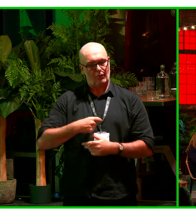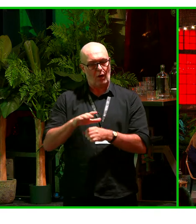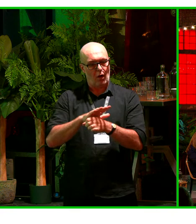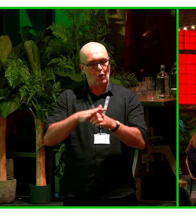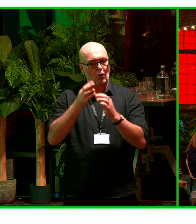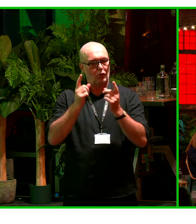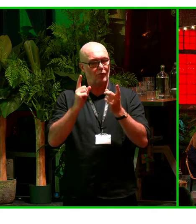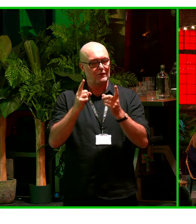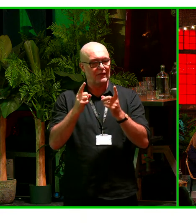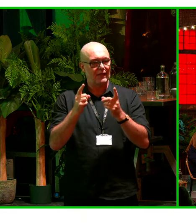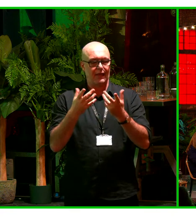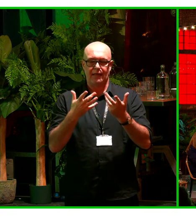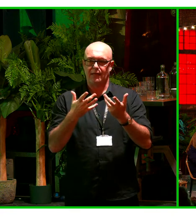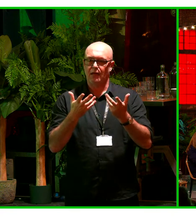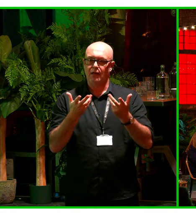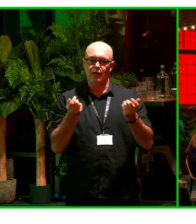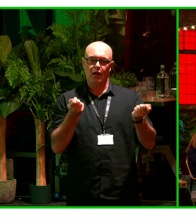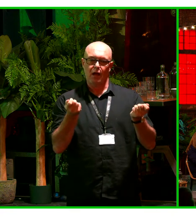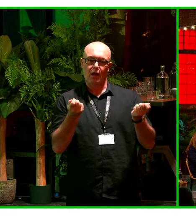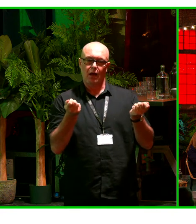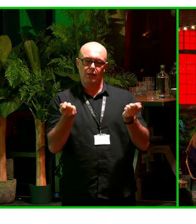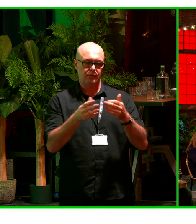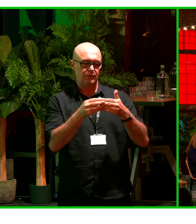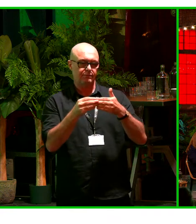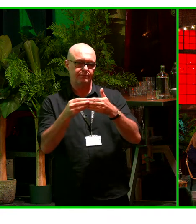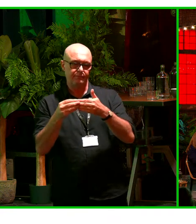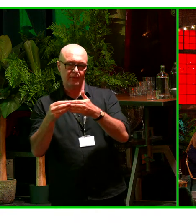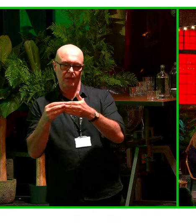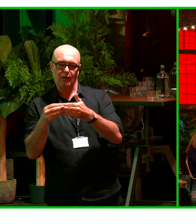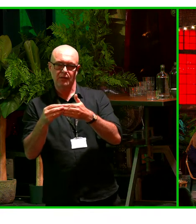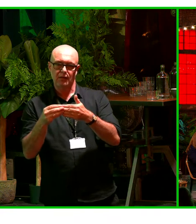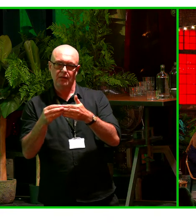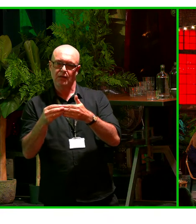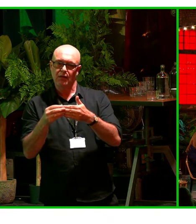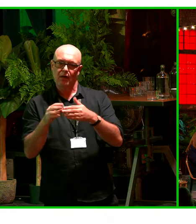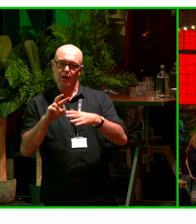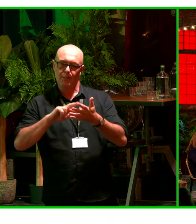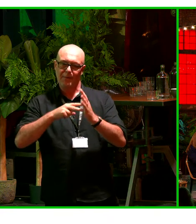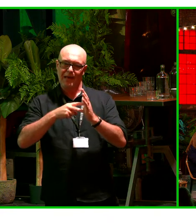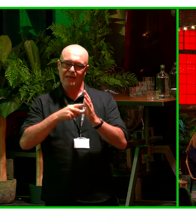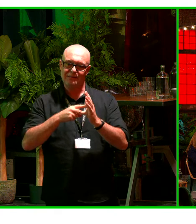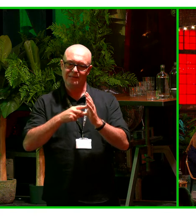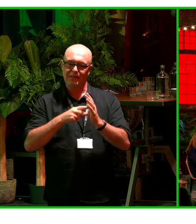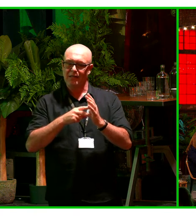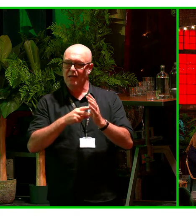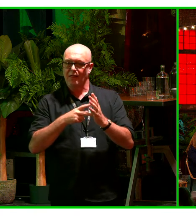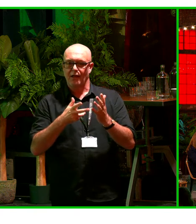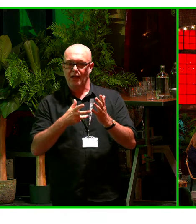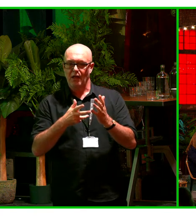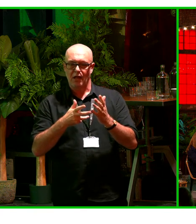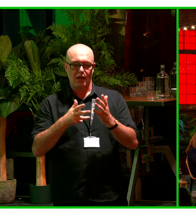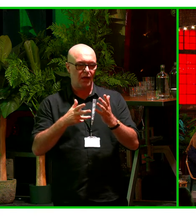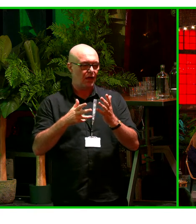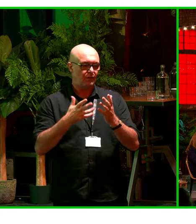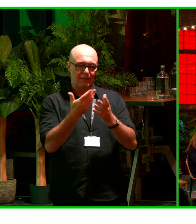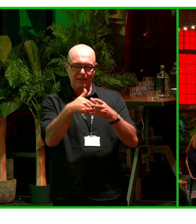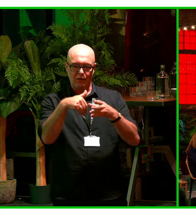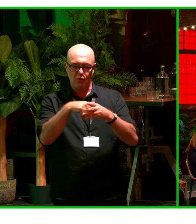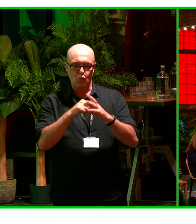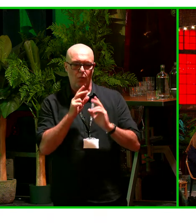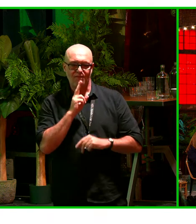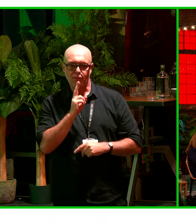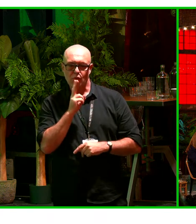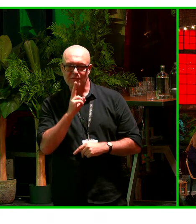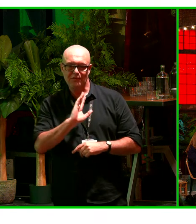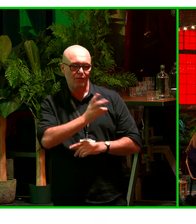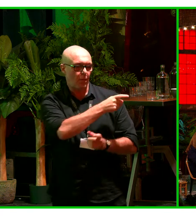convening, in guiding, in putting together plans which take account of the voices of all of the people in the local area, so the residents and